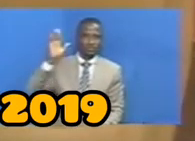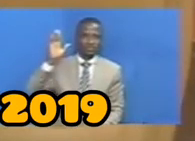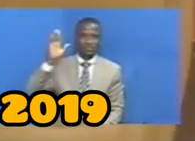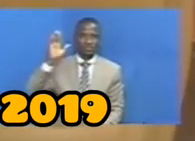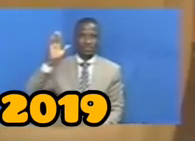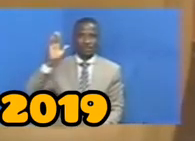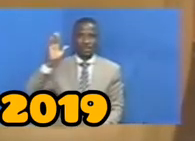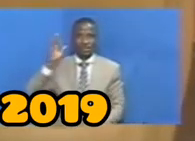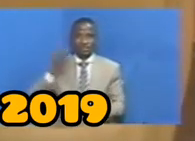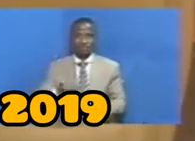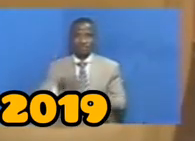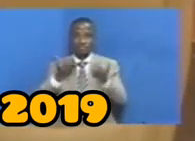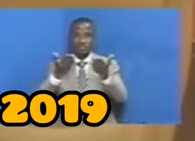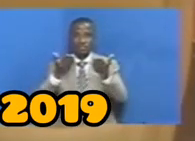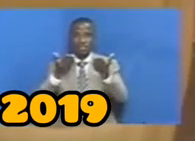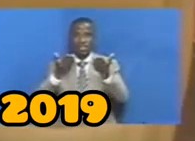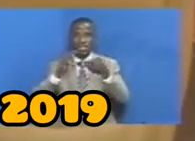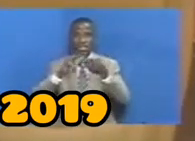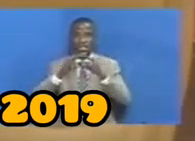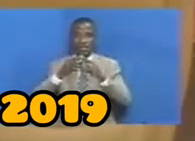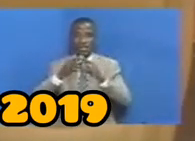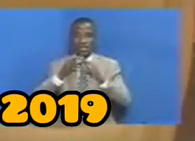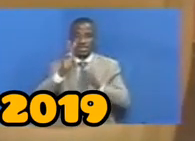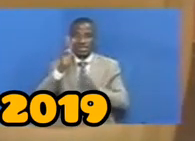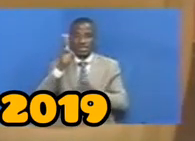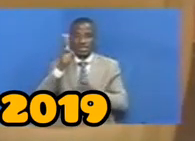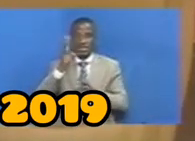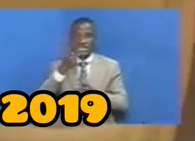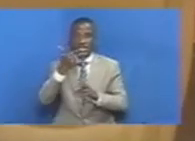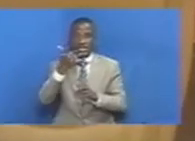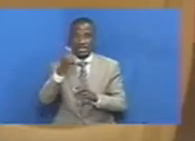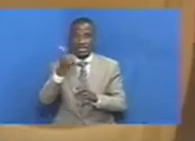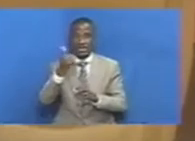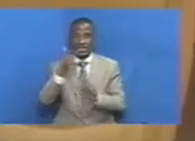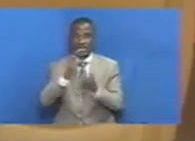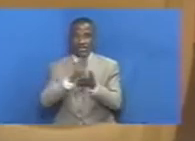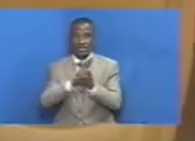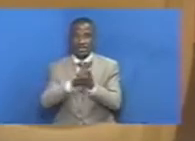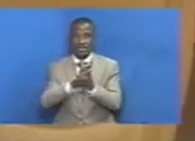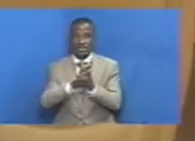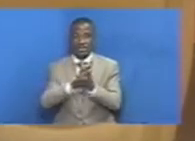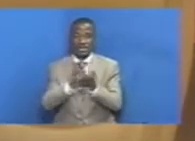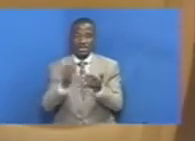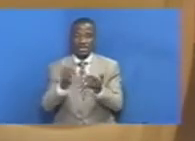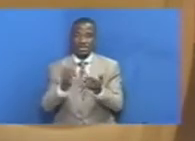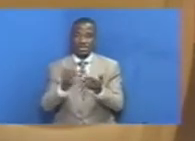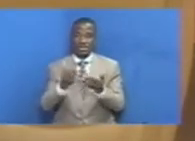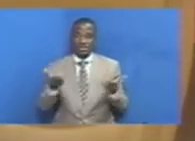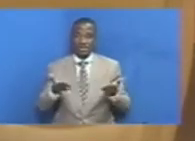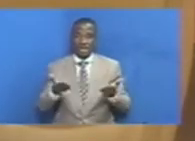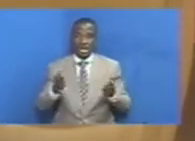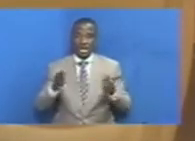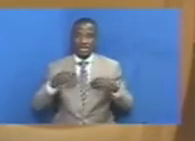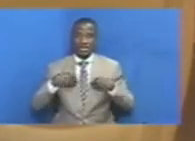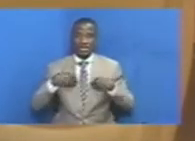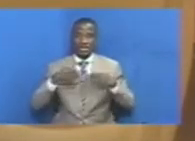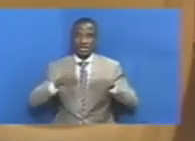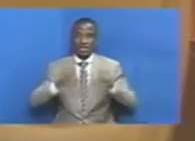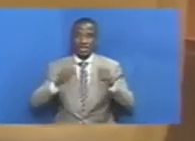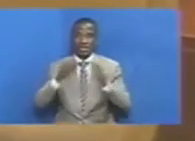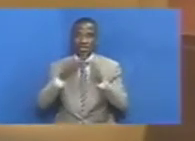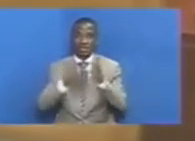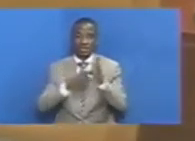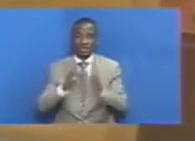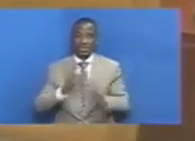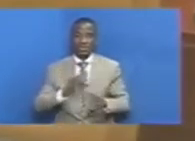I rise to move motion number 6 on the order paper 3 that this honorable house adopt the report of the Minister